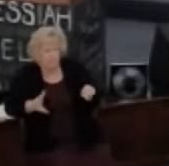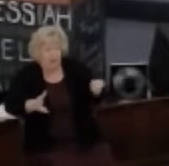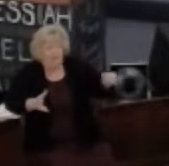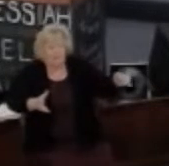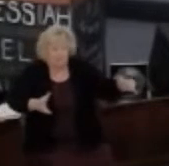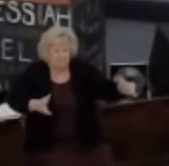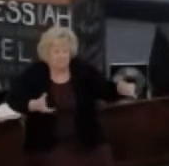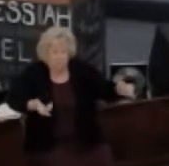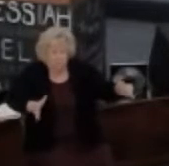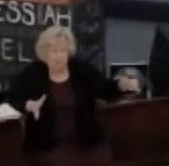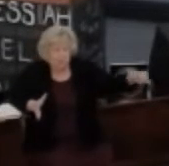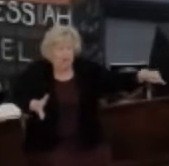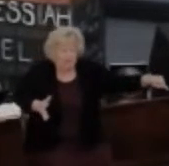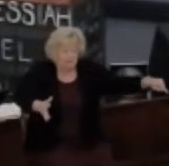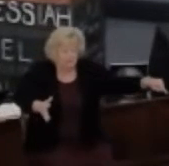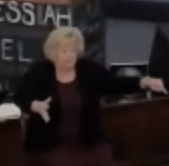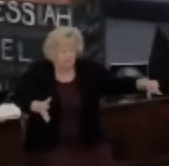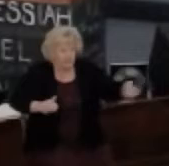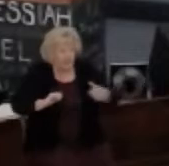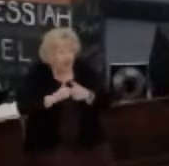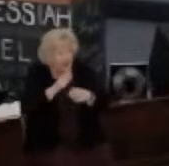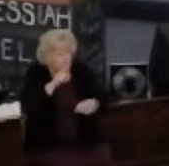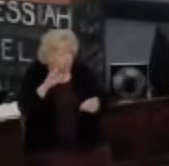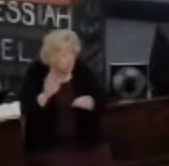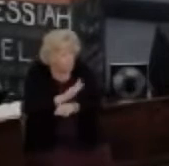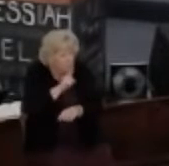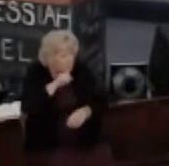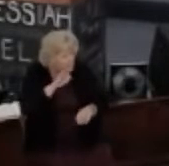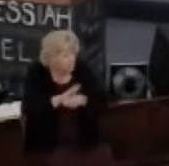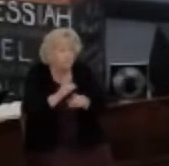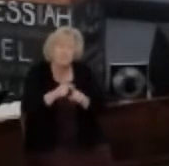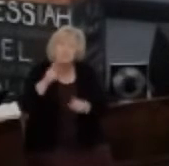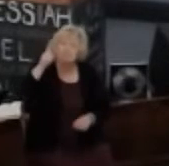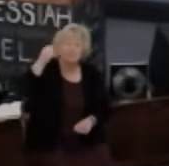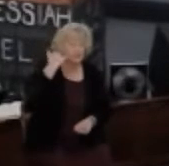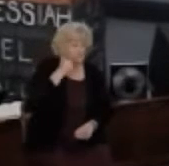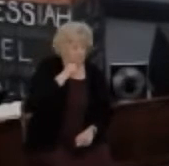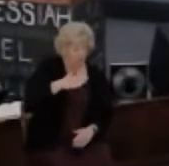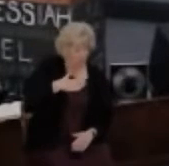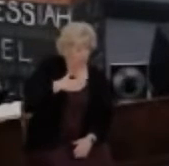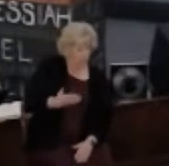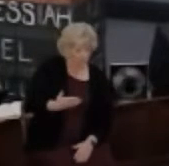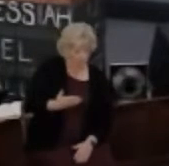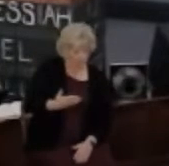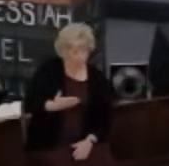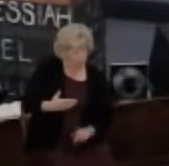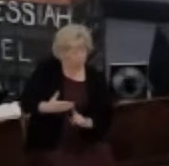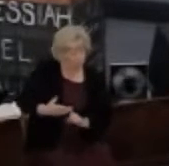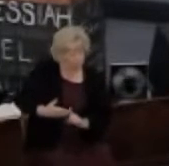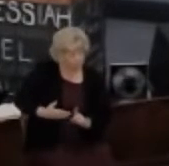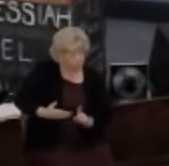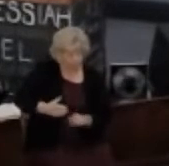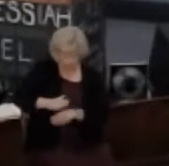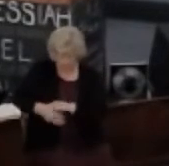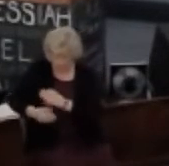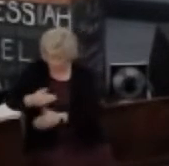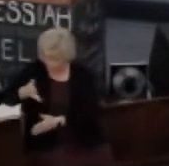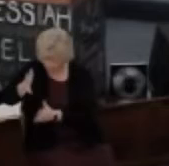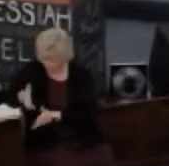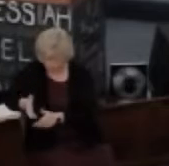How can we talk about total commitment to Jesus if we're not willing to push out a